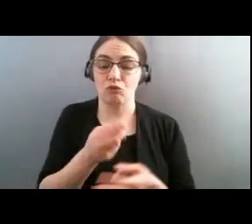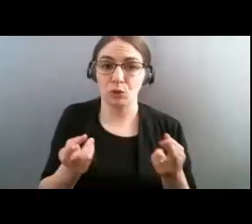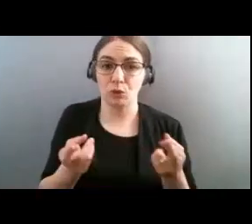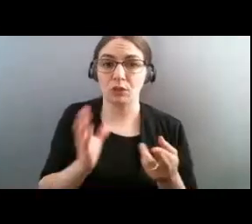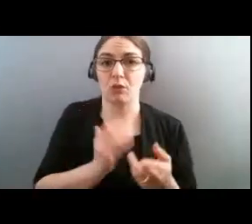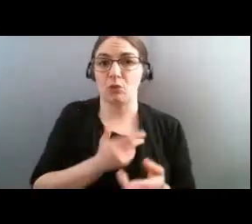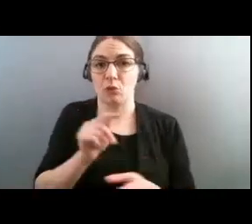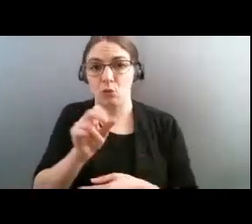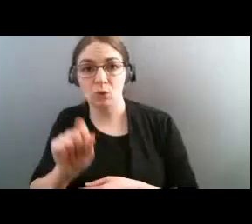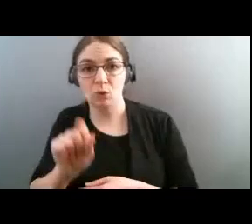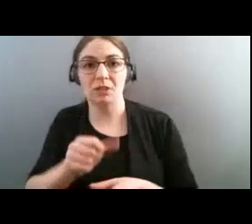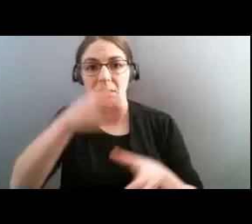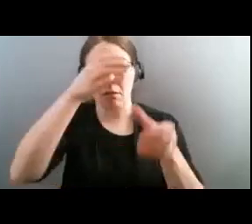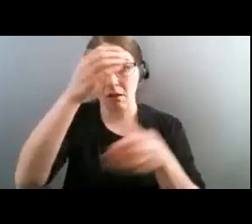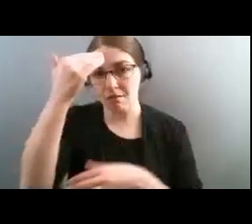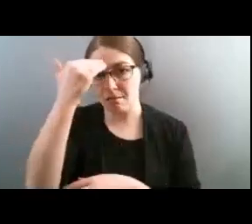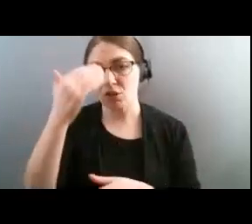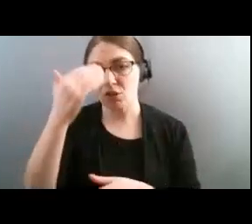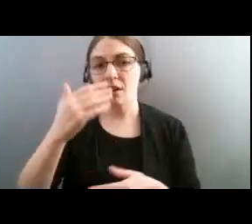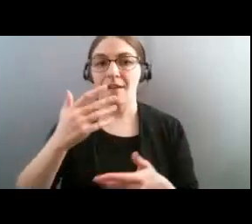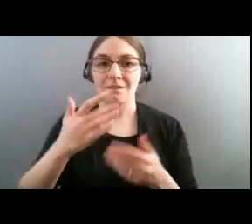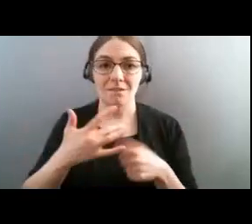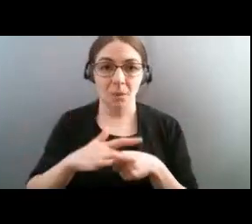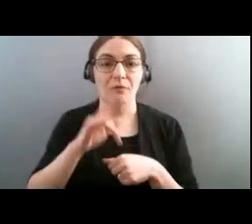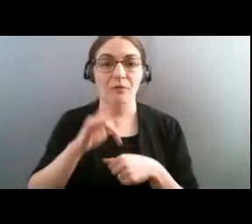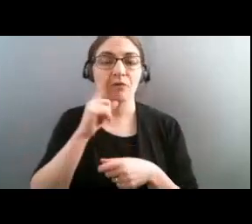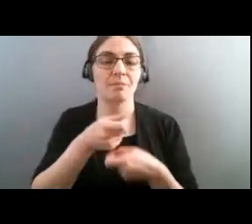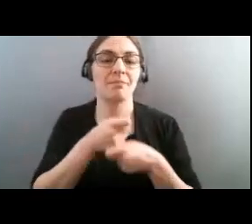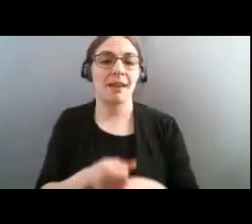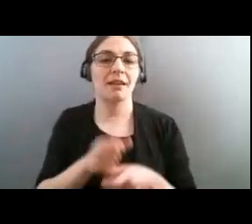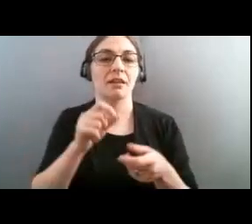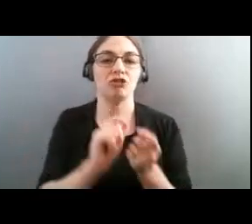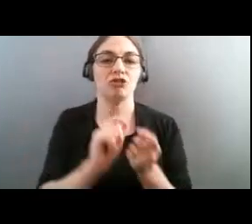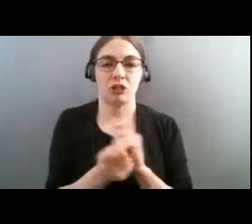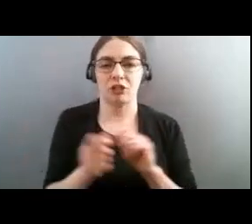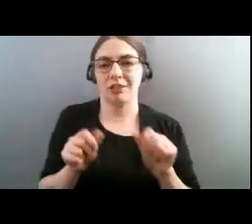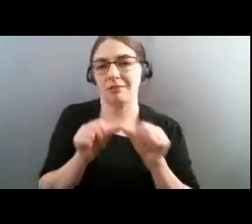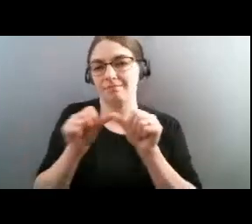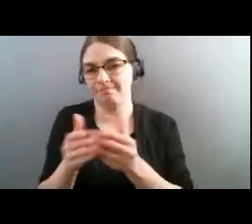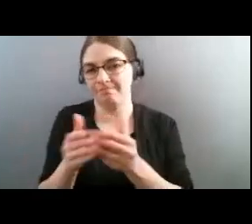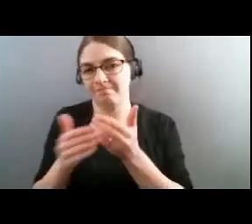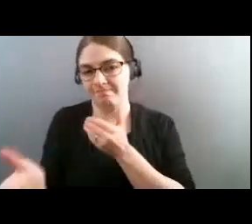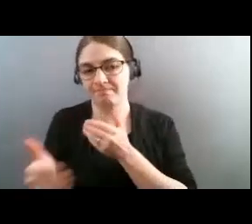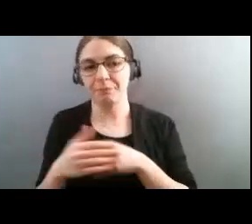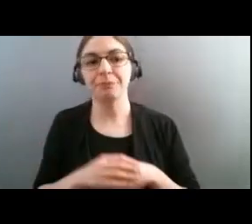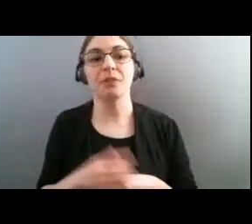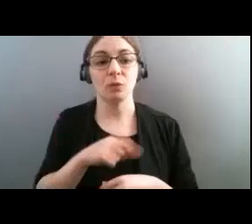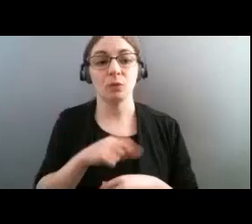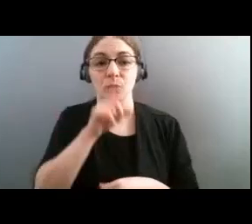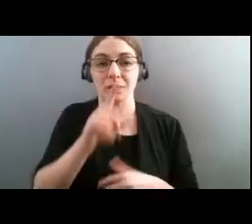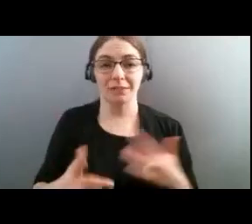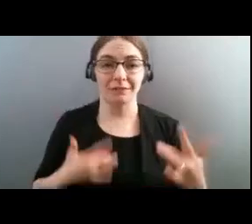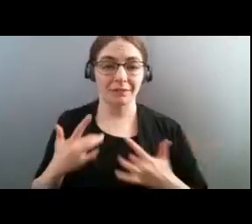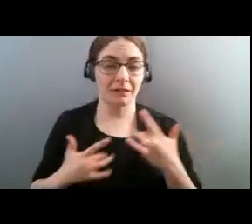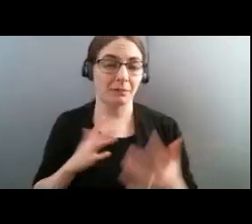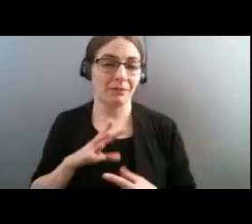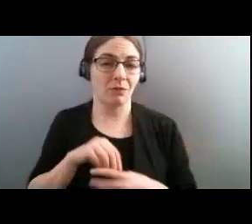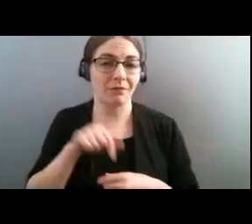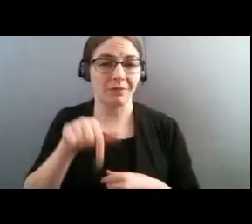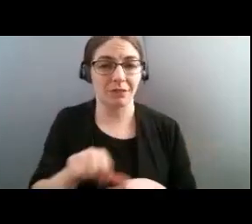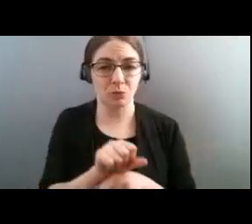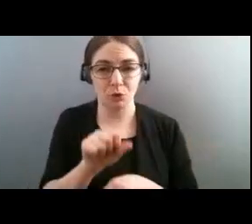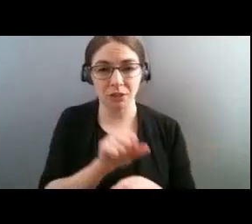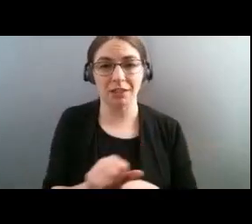to make sustainable change. So again, the Virginia Board is very excited to be a part of this work, to be engaged with you all, and to be